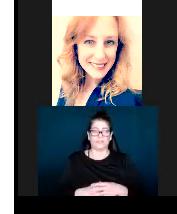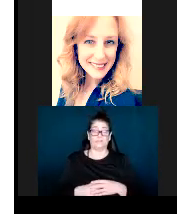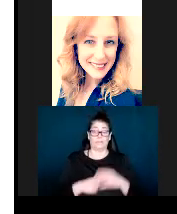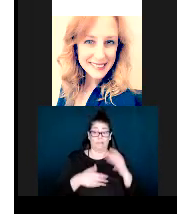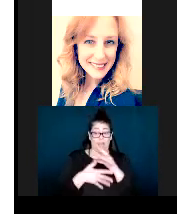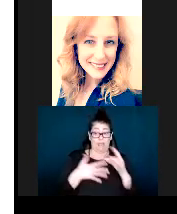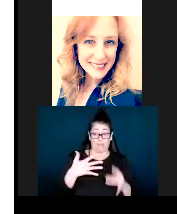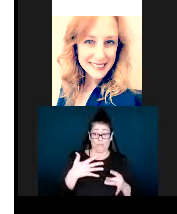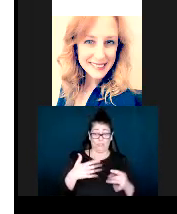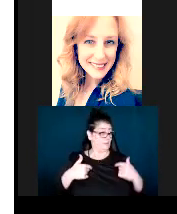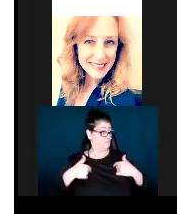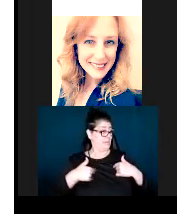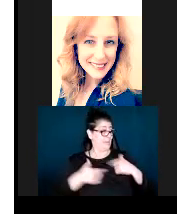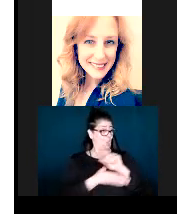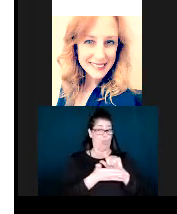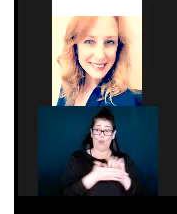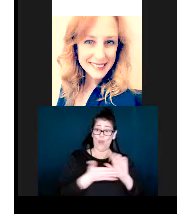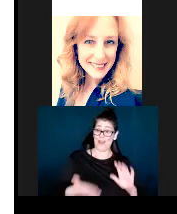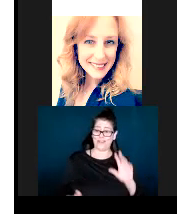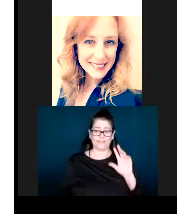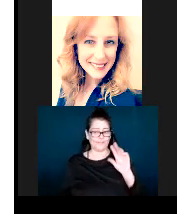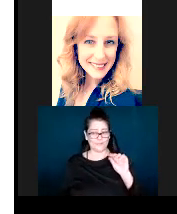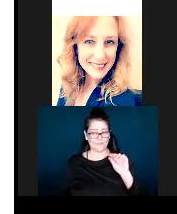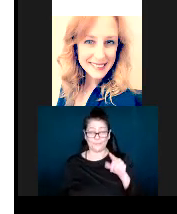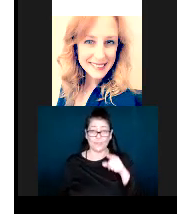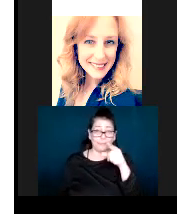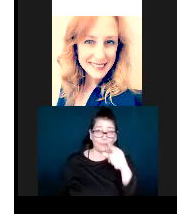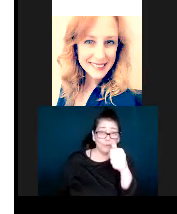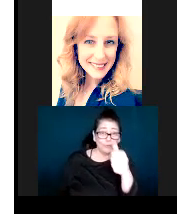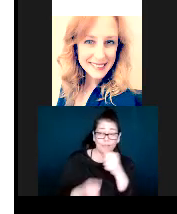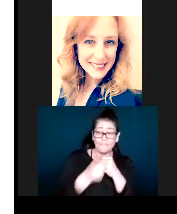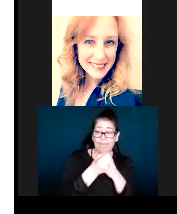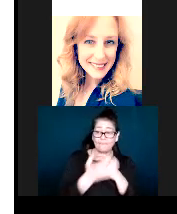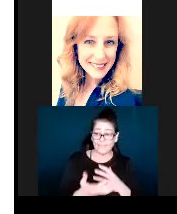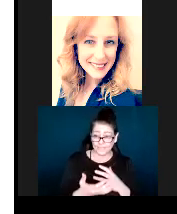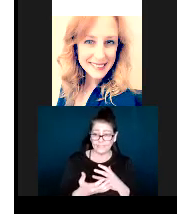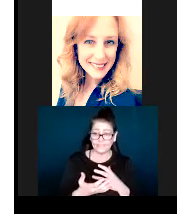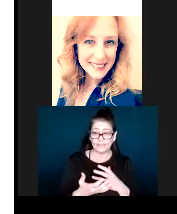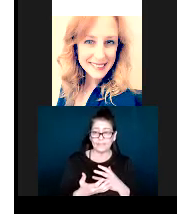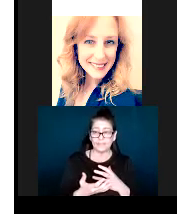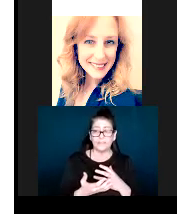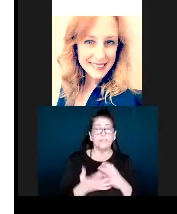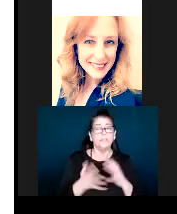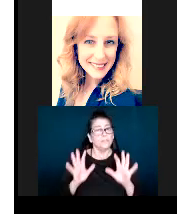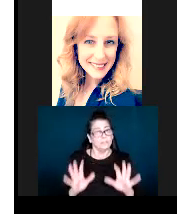advocate, a lawyer. If you are acting as an advocate and not a lawyer, you're still, wanting to stay within the lane of